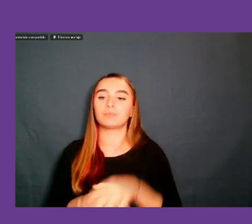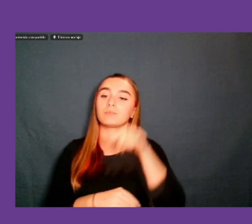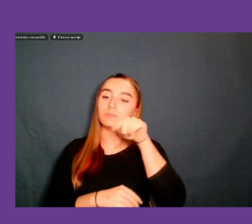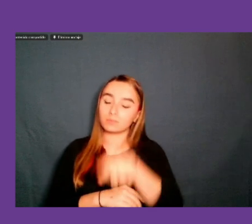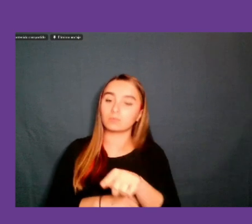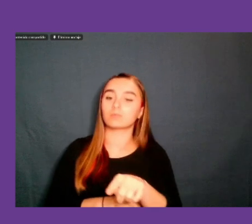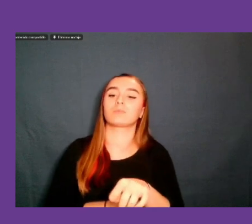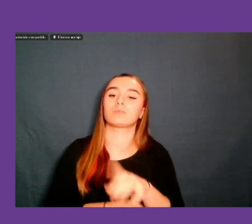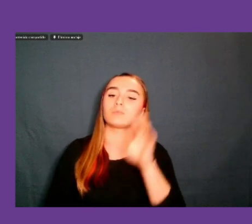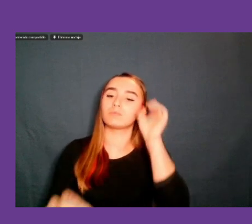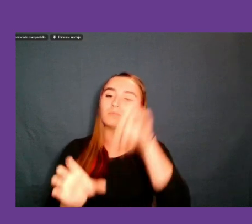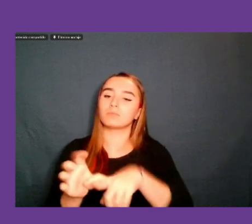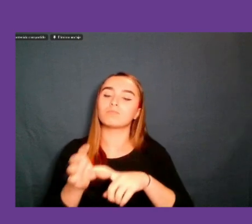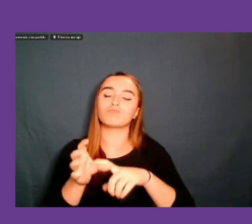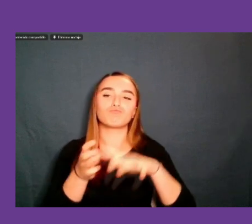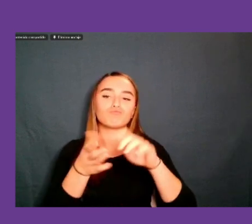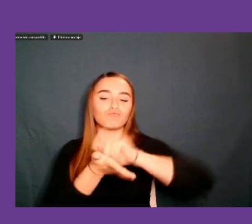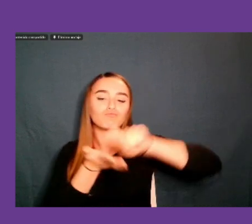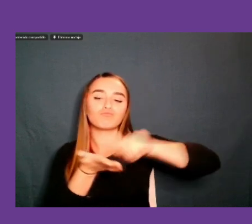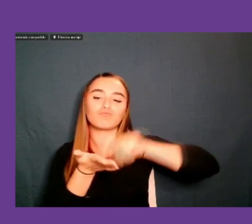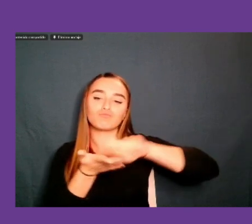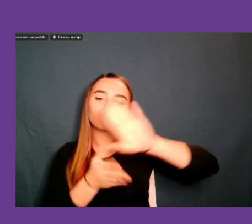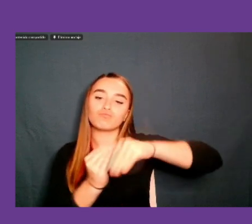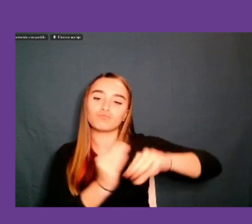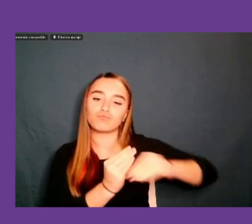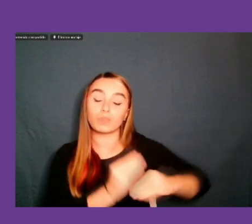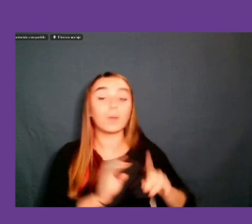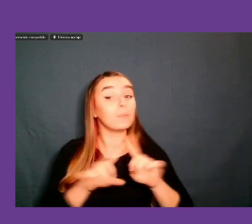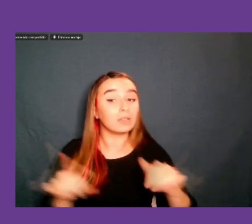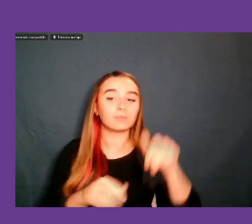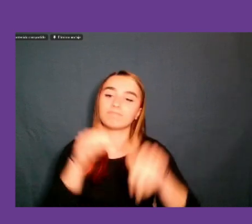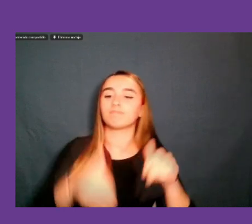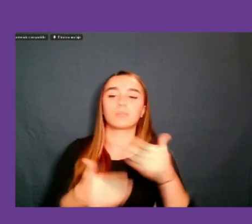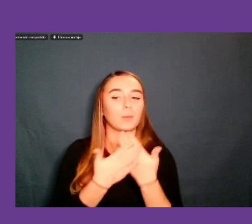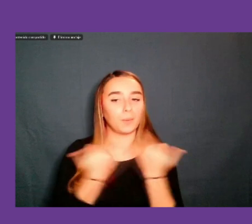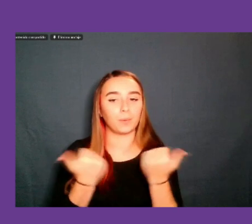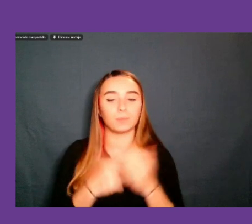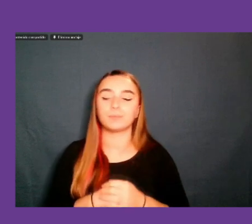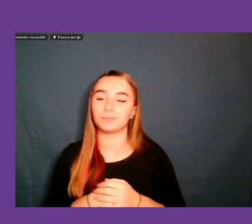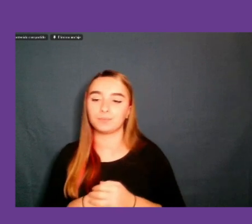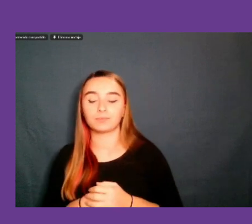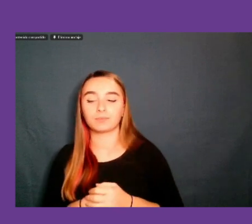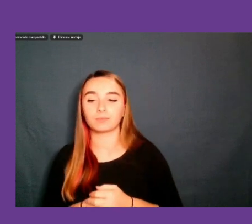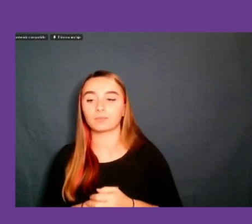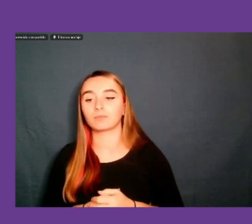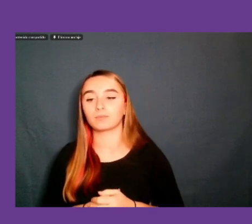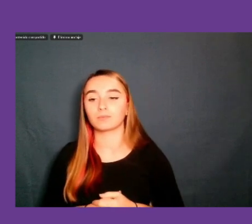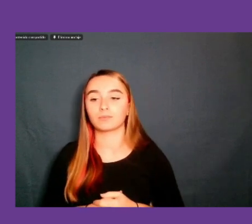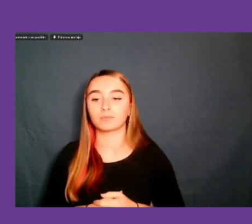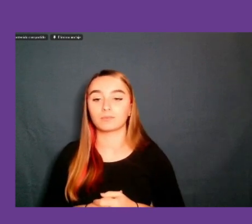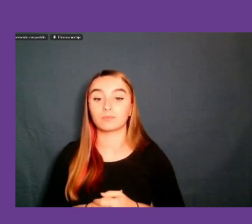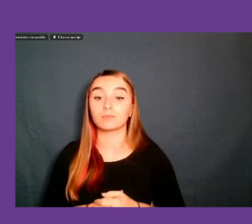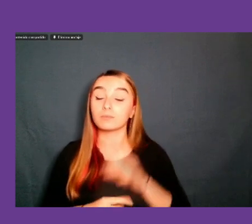provide comments on the drafts, but you don't have a vote and you can't influence the national vote. We also